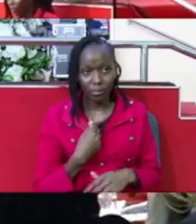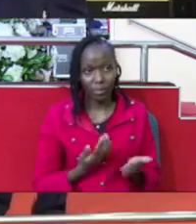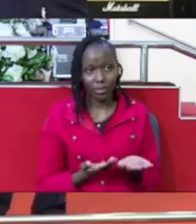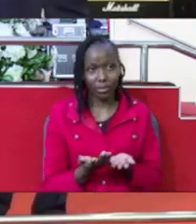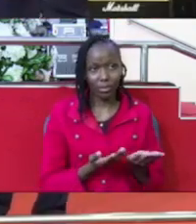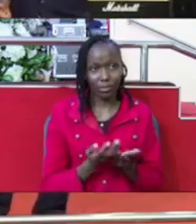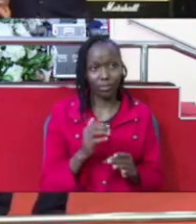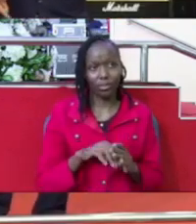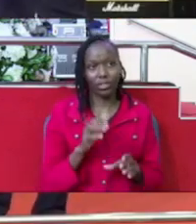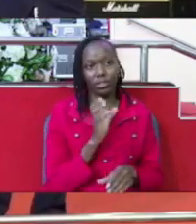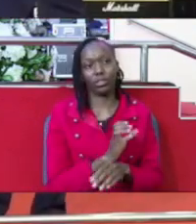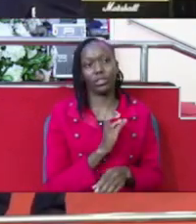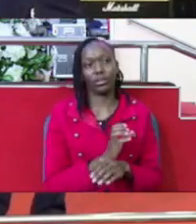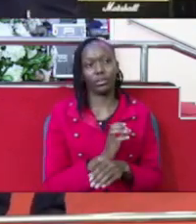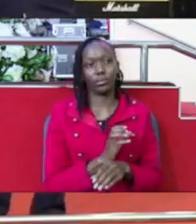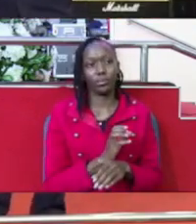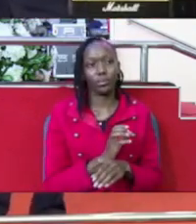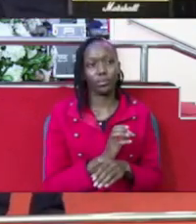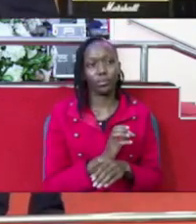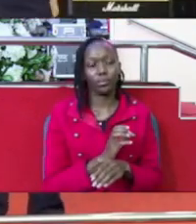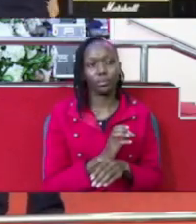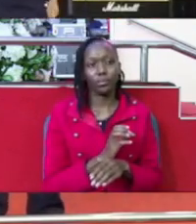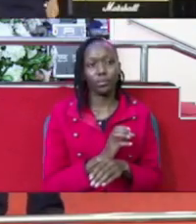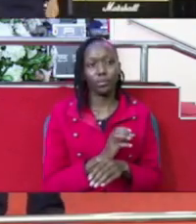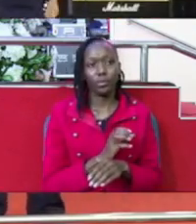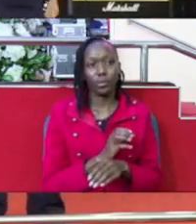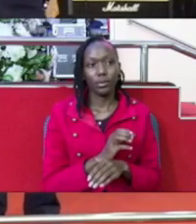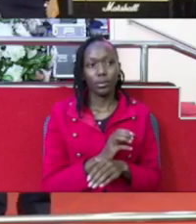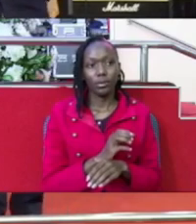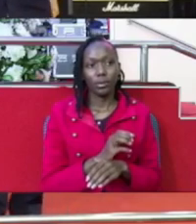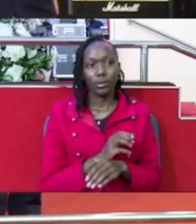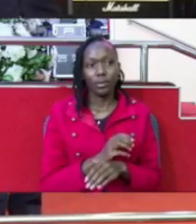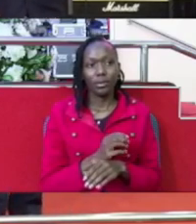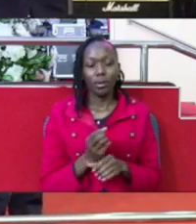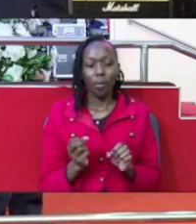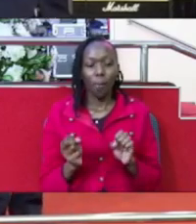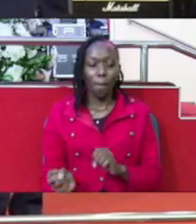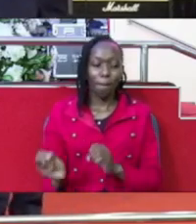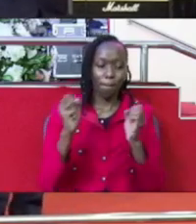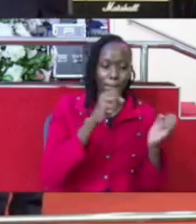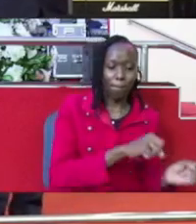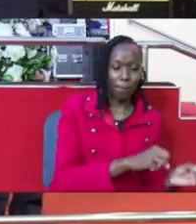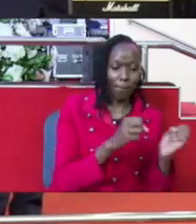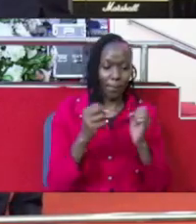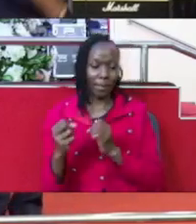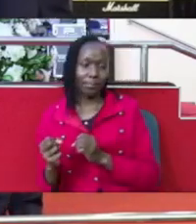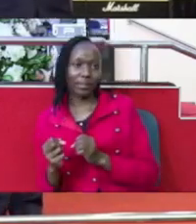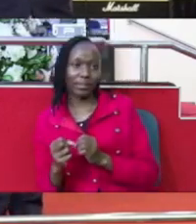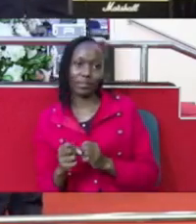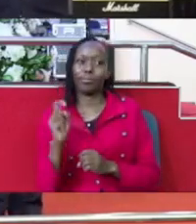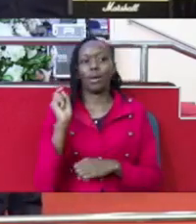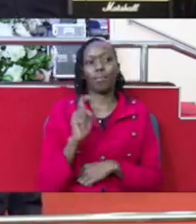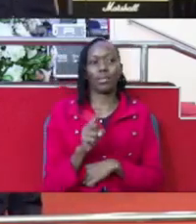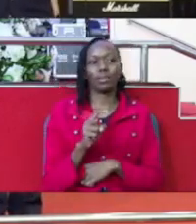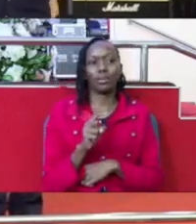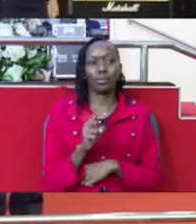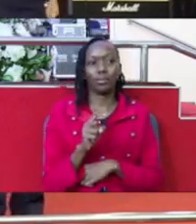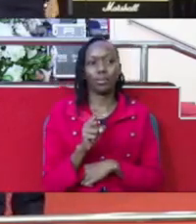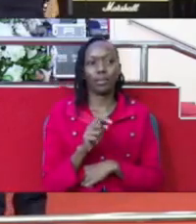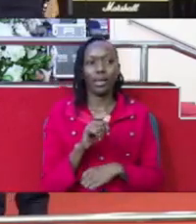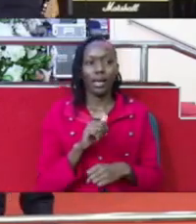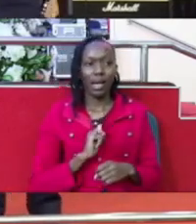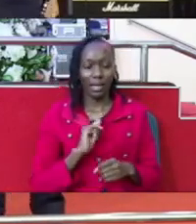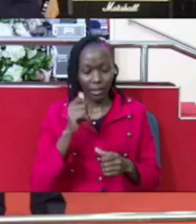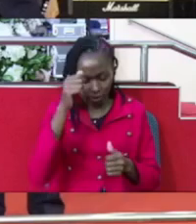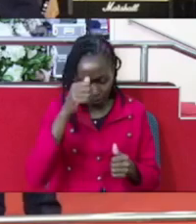ya kwamba katika nyumba ya Bwana utatumika. It was baptism by fire. Ilikuwa ubatizo kwa moto. I actually remember one